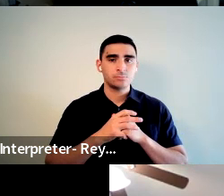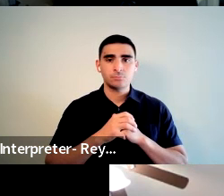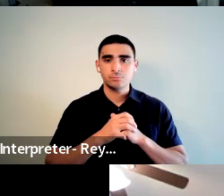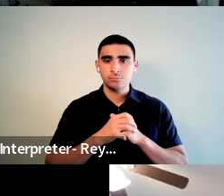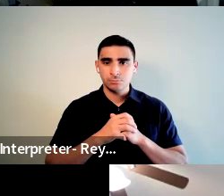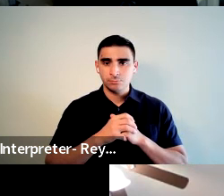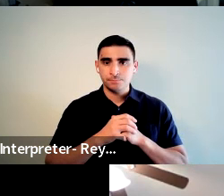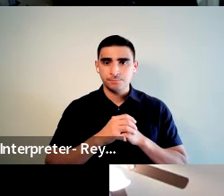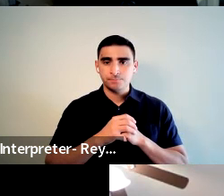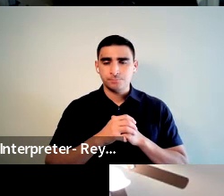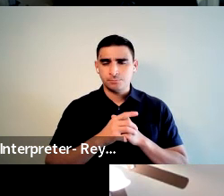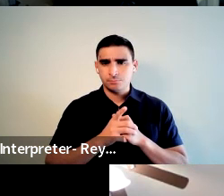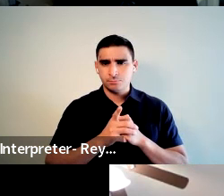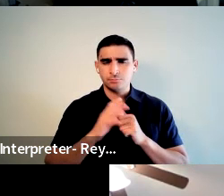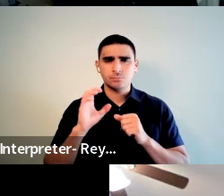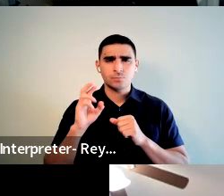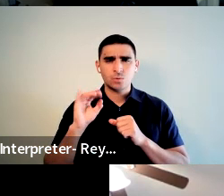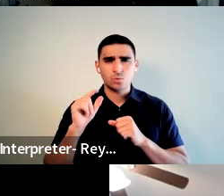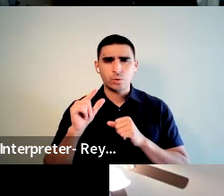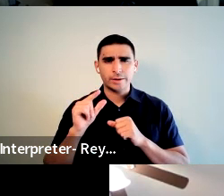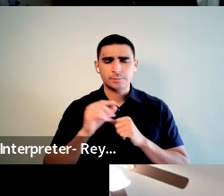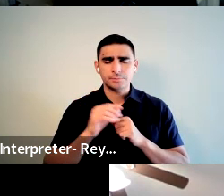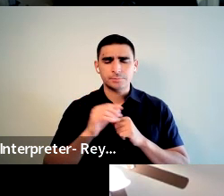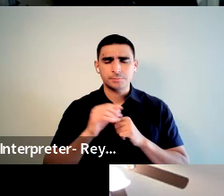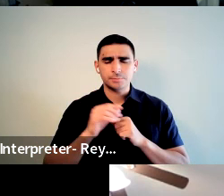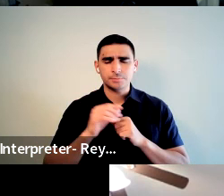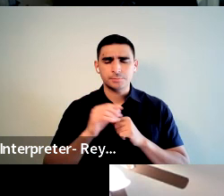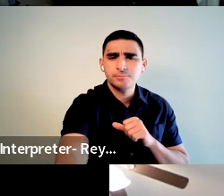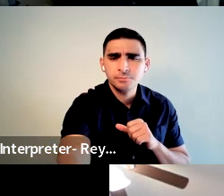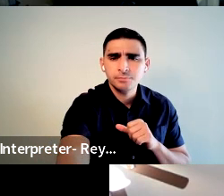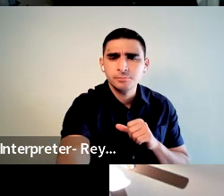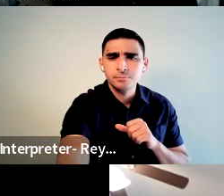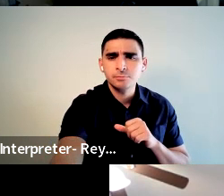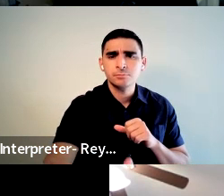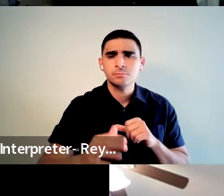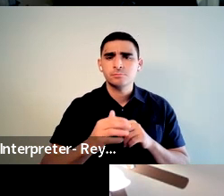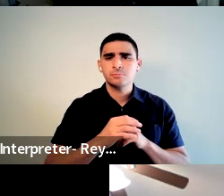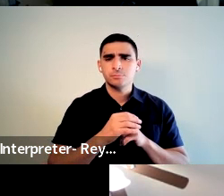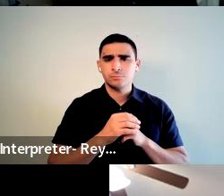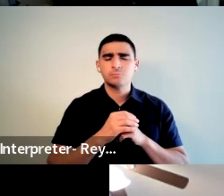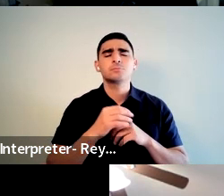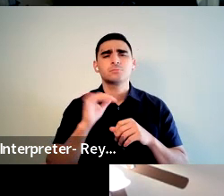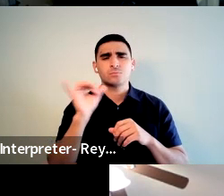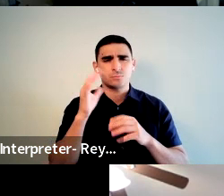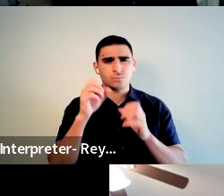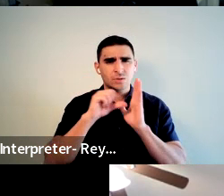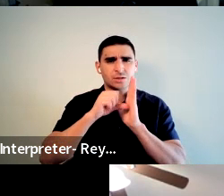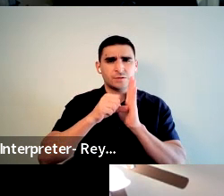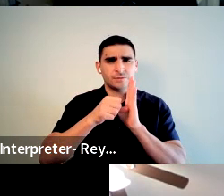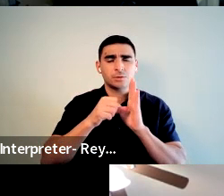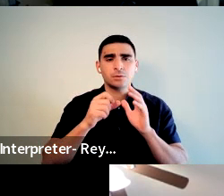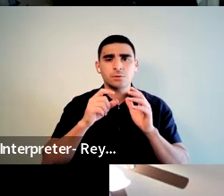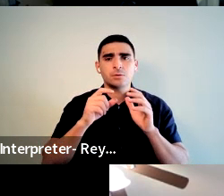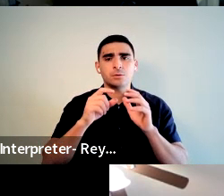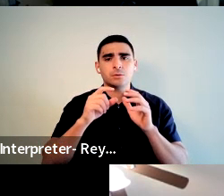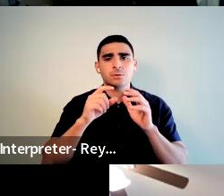Yeah, I just wanted to add, I think we just wanted to really point out the value that in-person